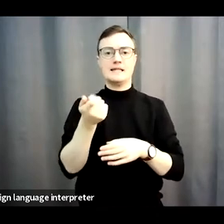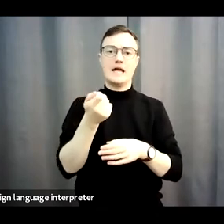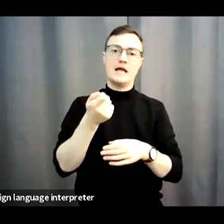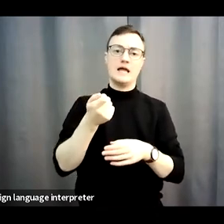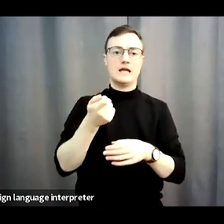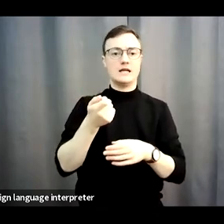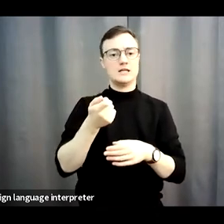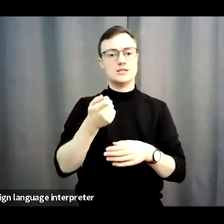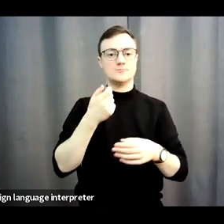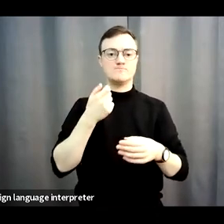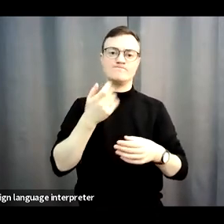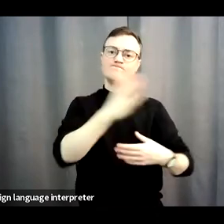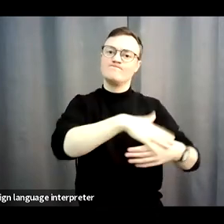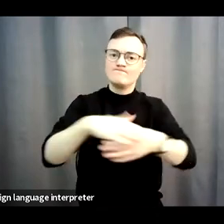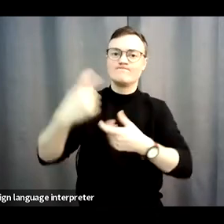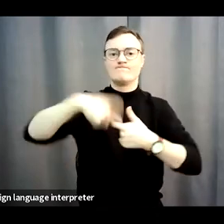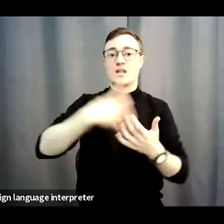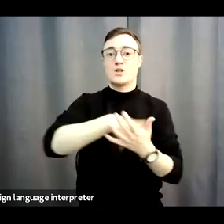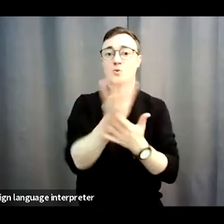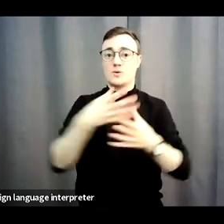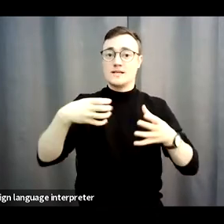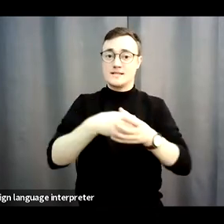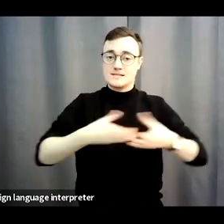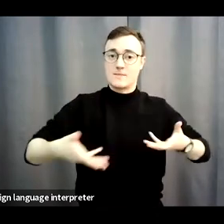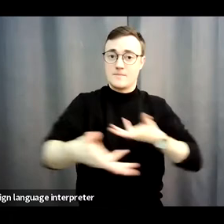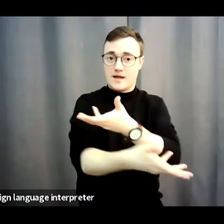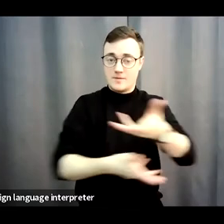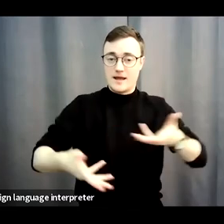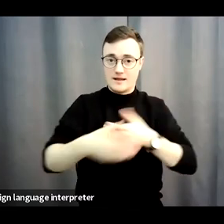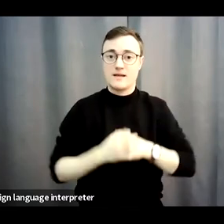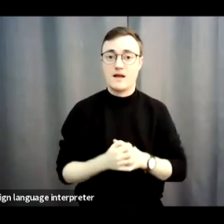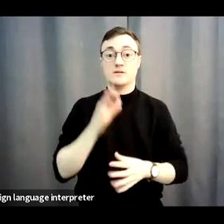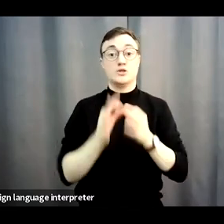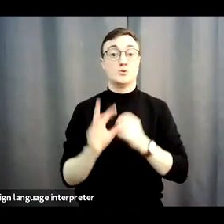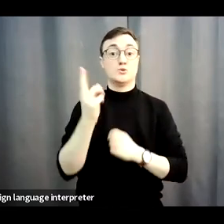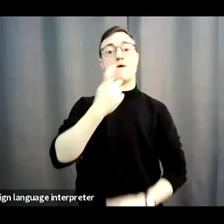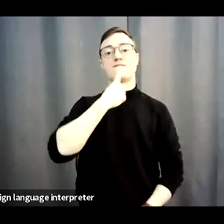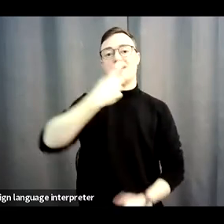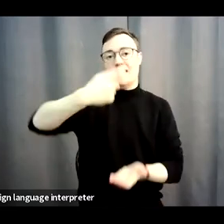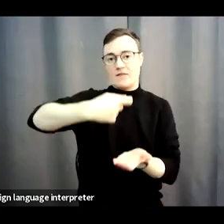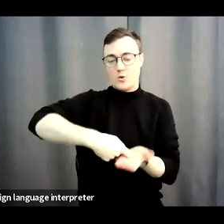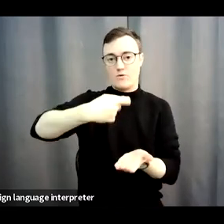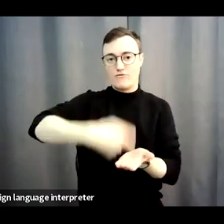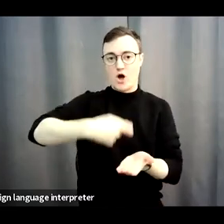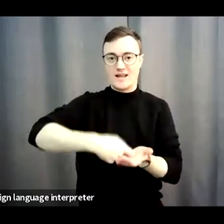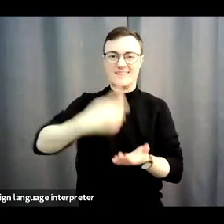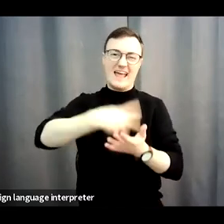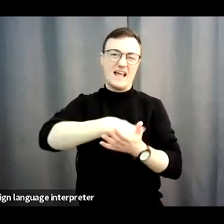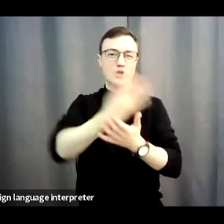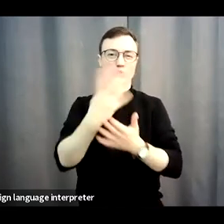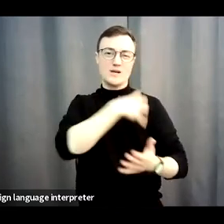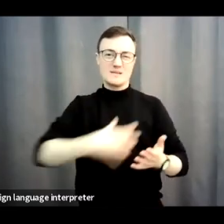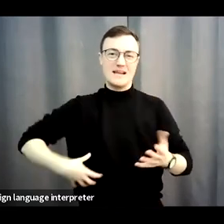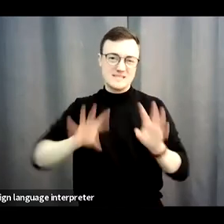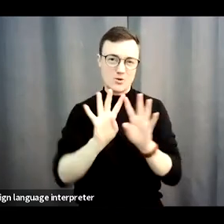cooperation. Currently, Finland holds the rotating presidency of the Nordic Council of Ministers. The broad aim of